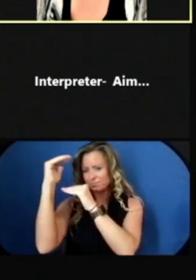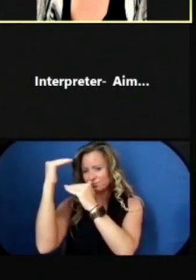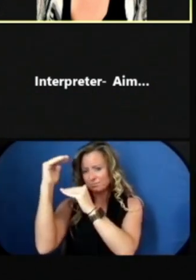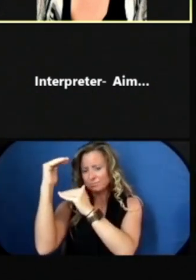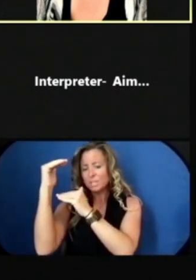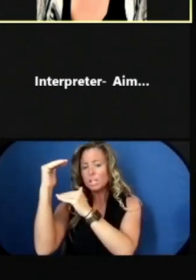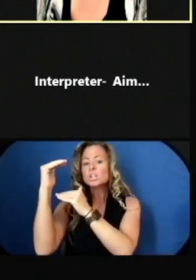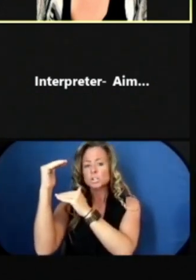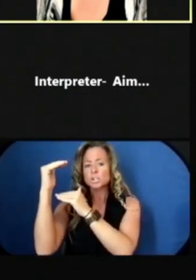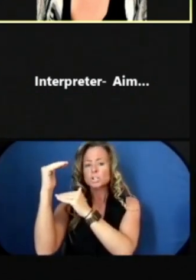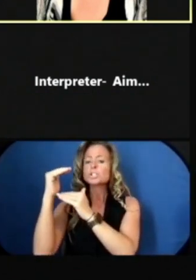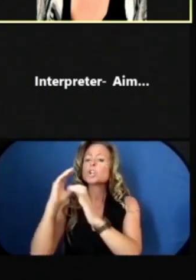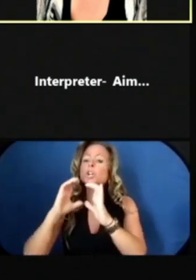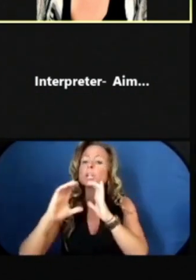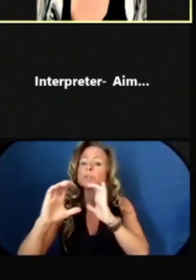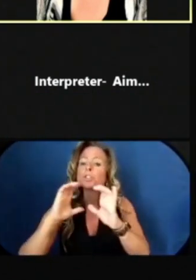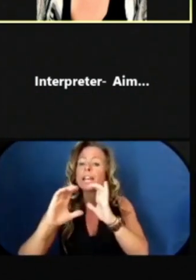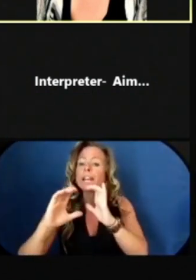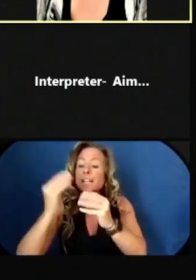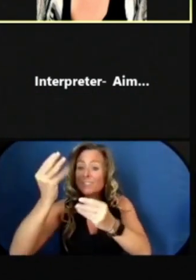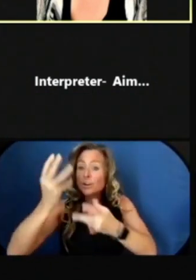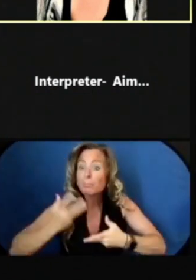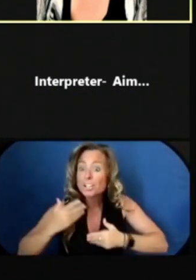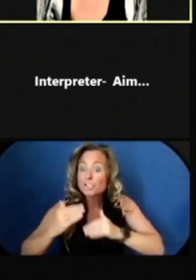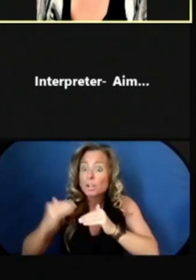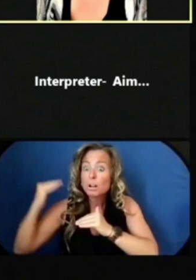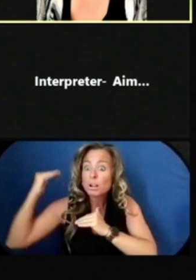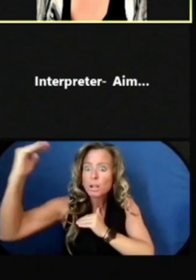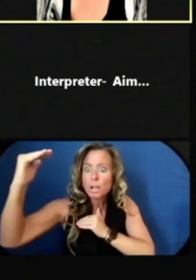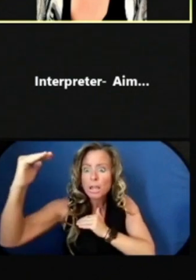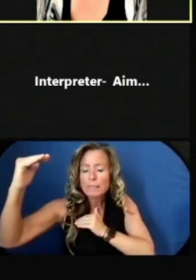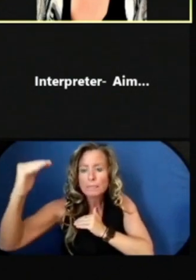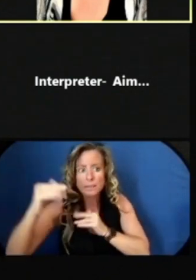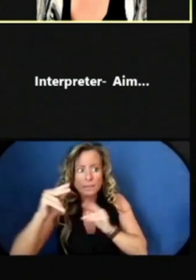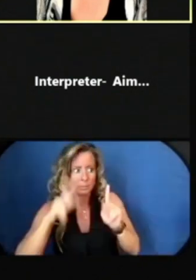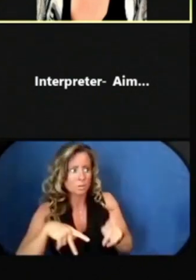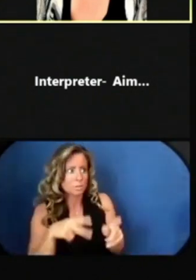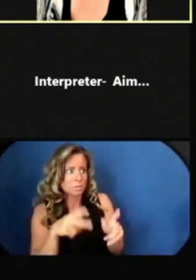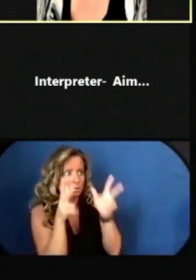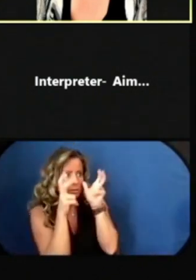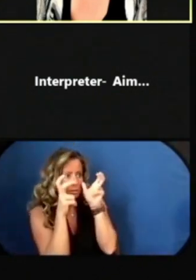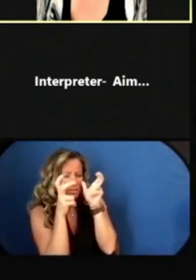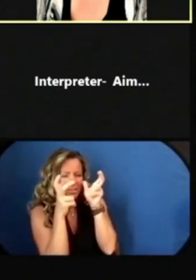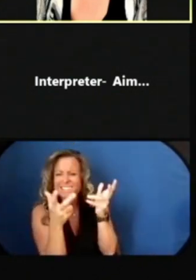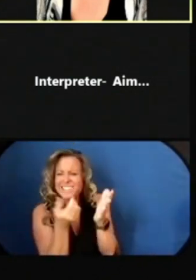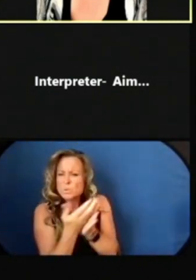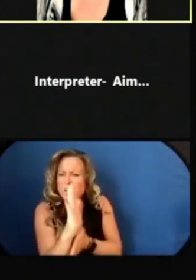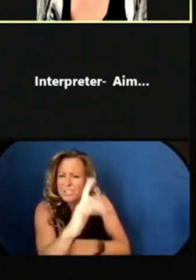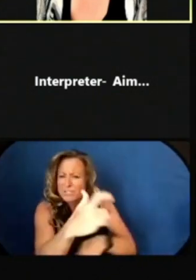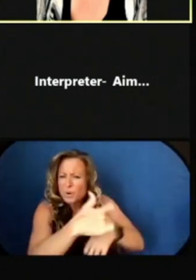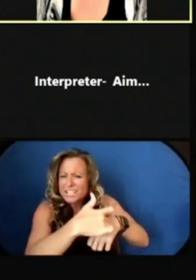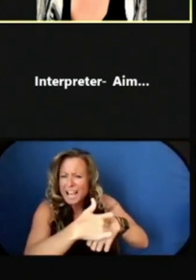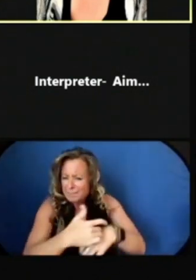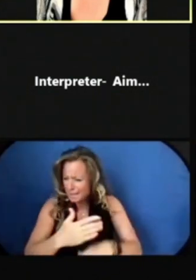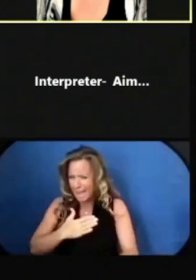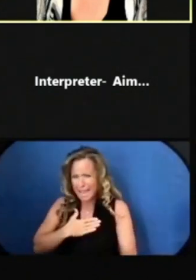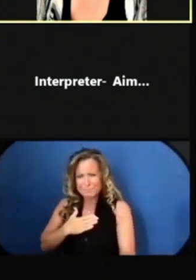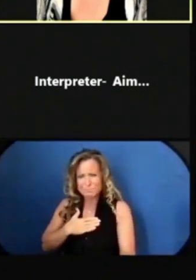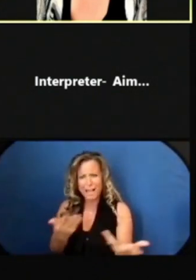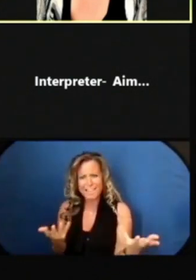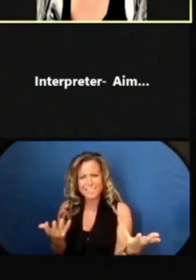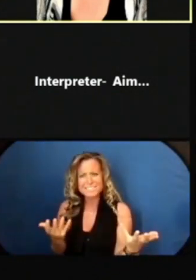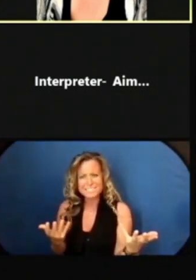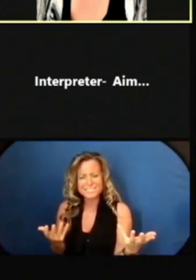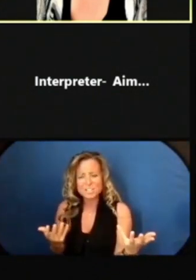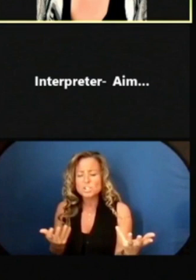communicating more content than your learner can take in is a total waste of your time and theirs. And I love this